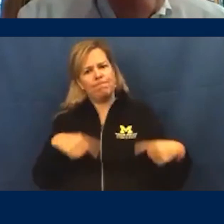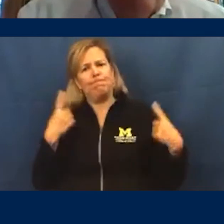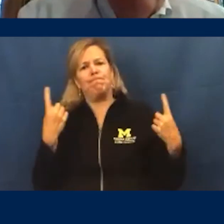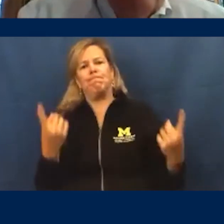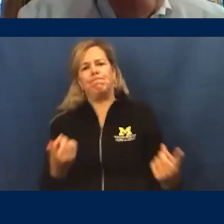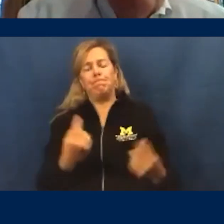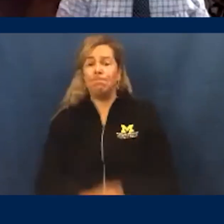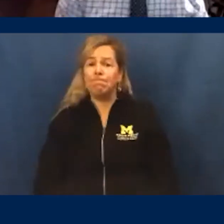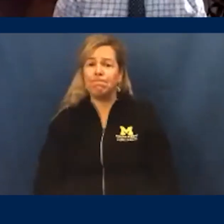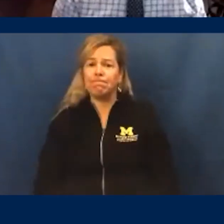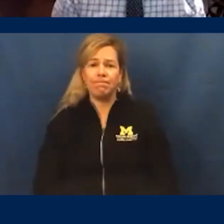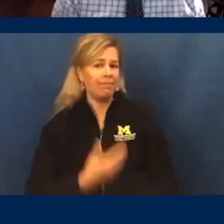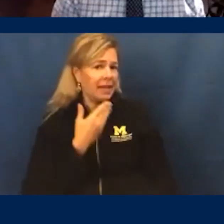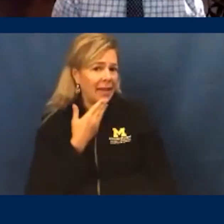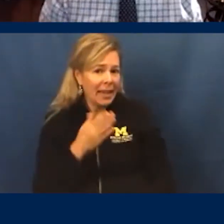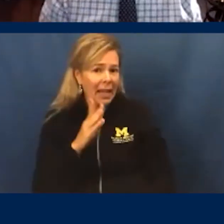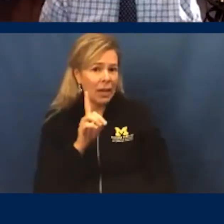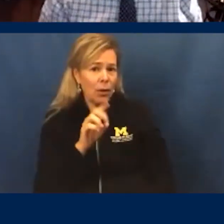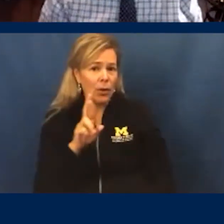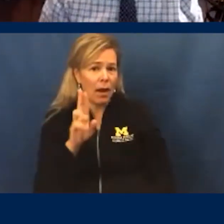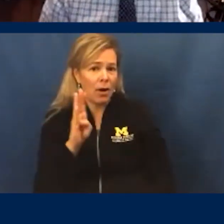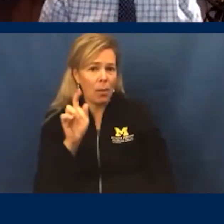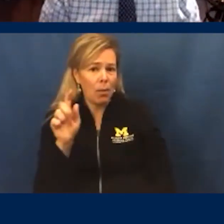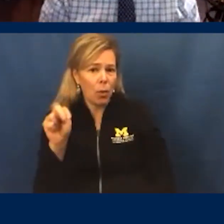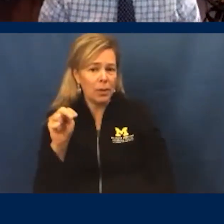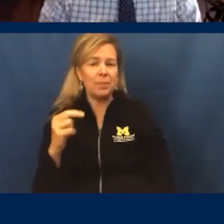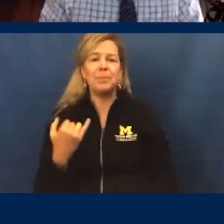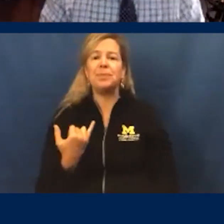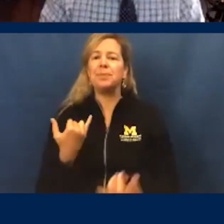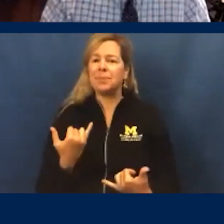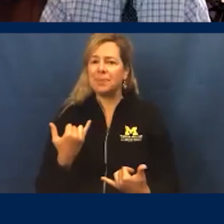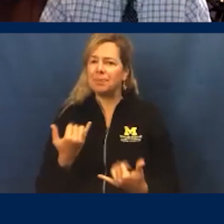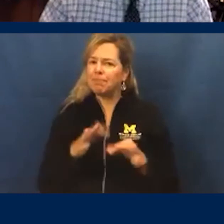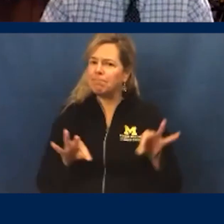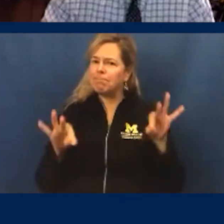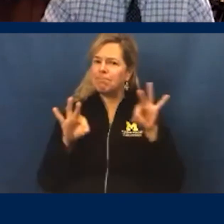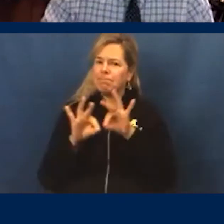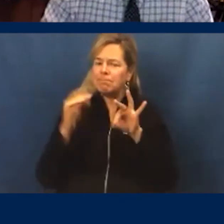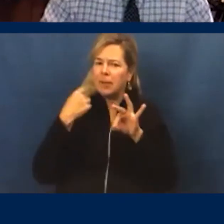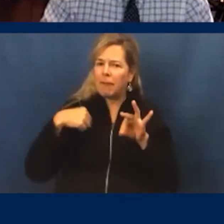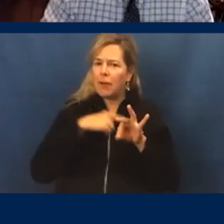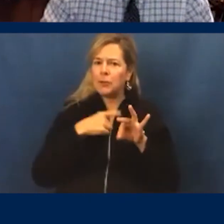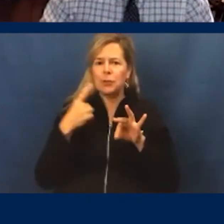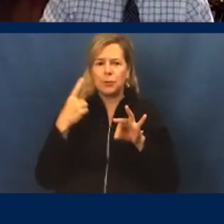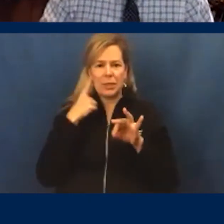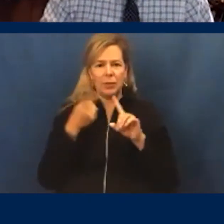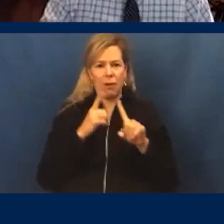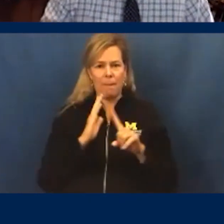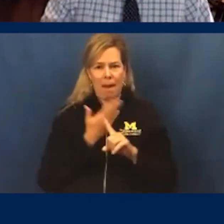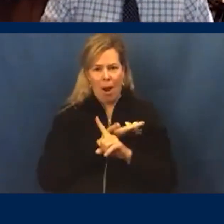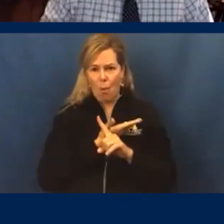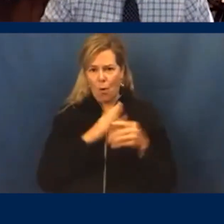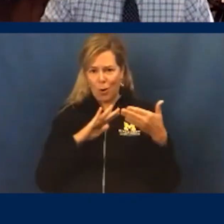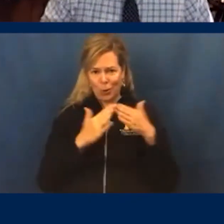Thank you, Dr. Bolton. And that it's important for us to hear from our community. So I'm